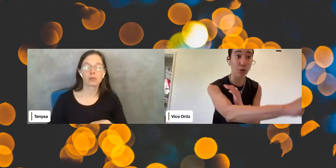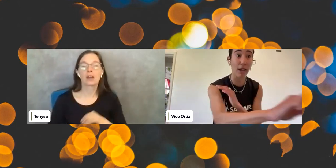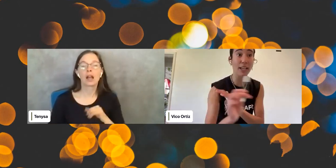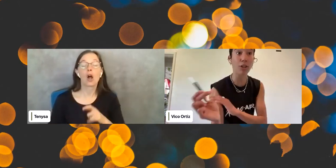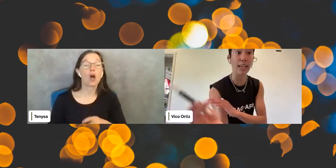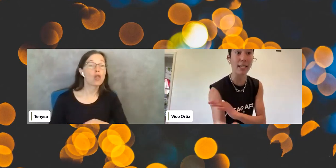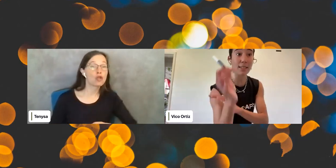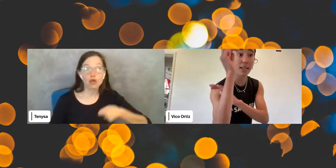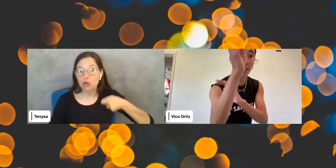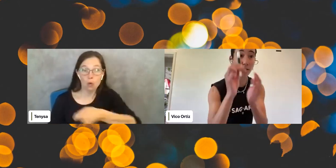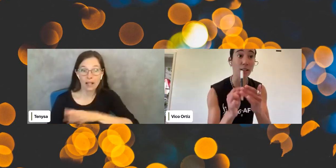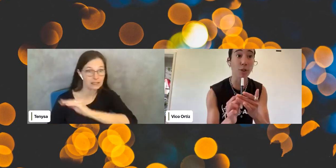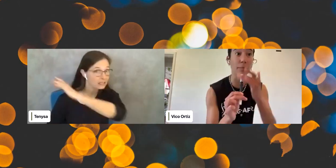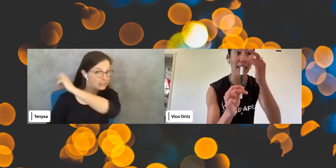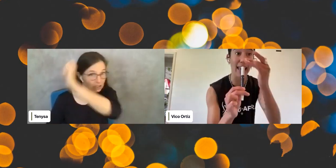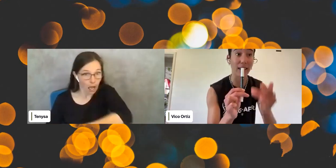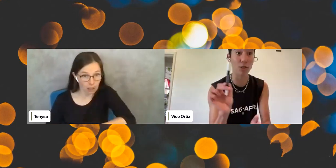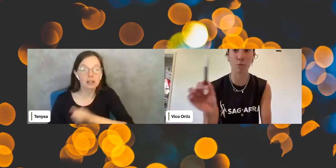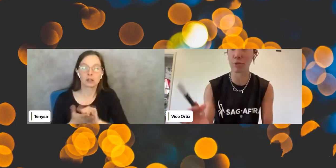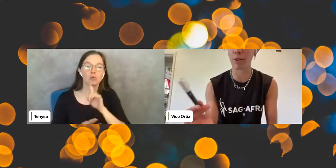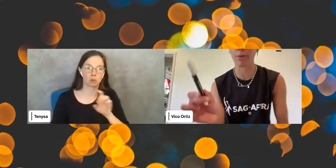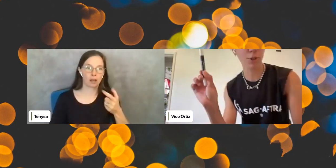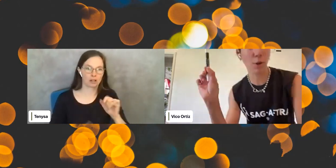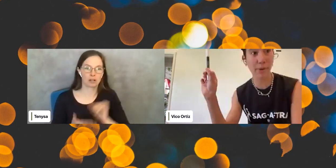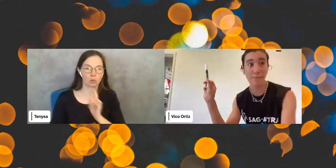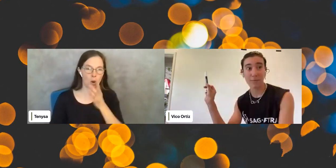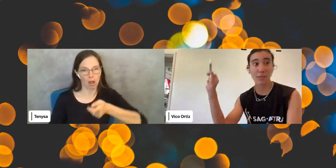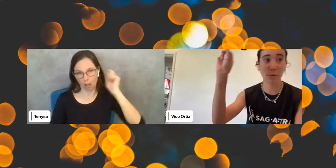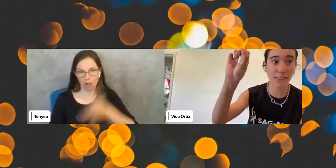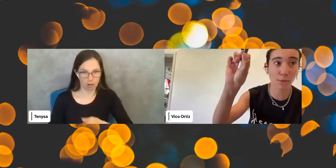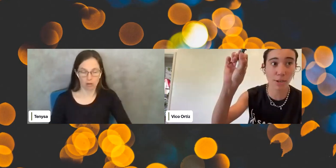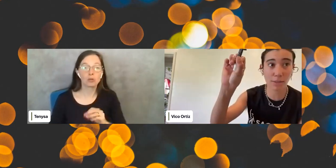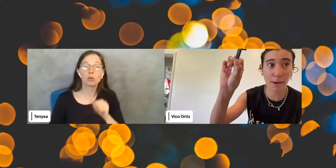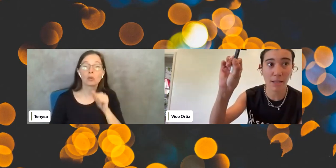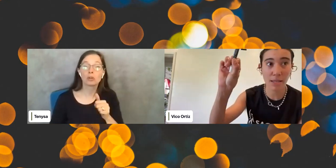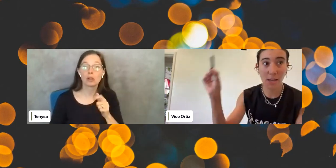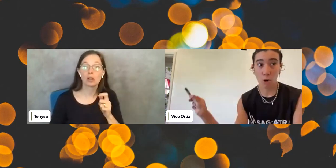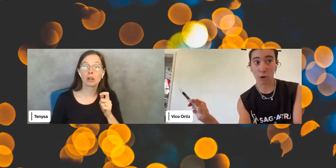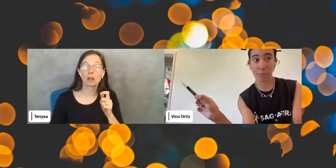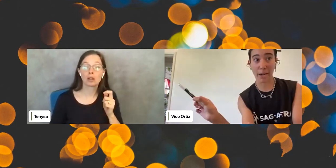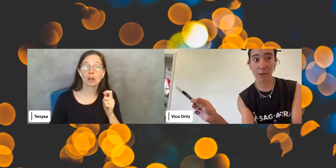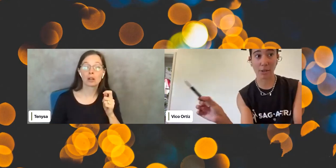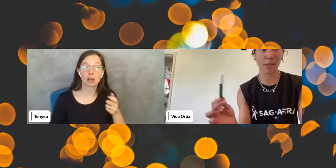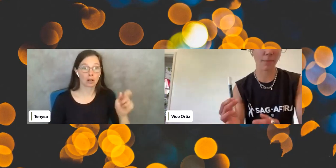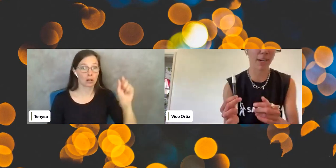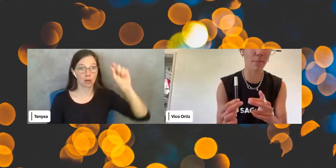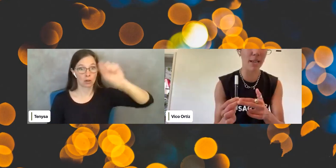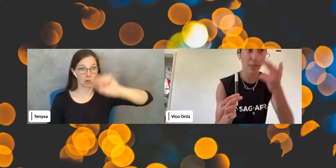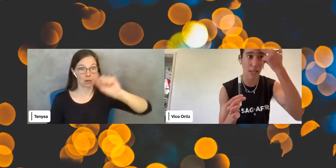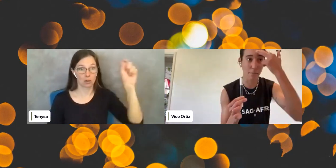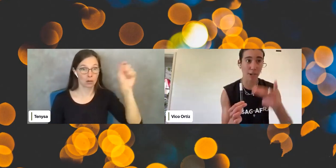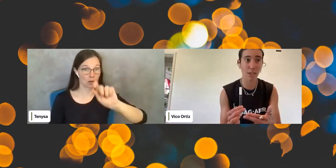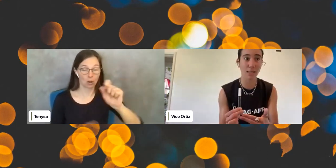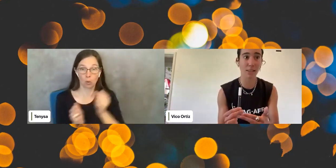where your true edge is. So that's where you're going to be handling. So you won't be doing this with your thumb or parrying with your thumb. You're going to